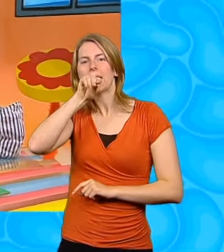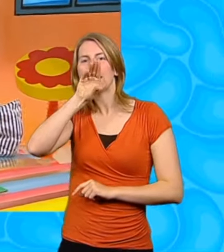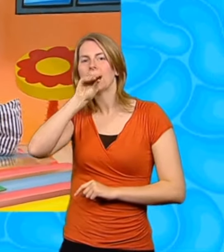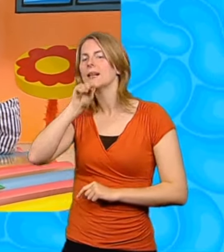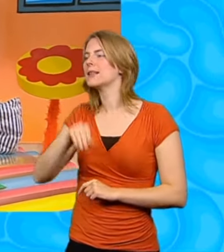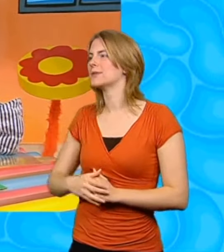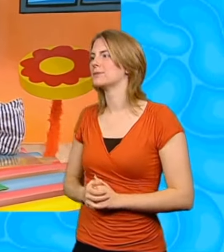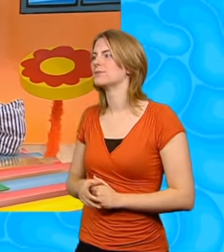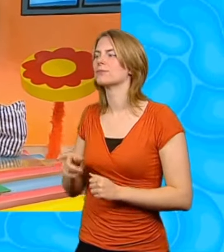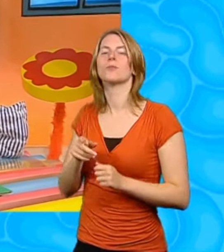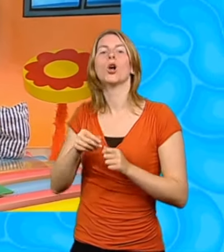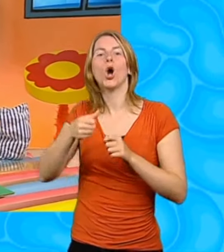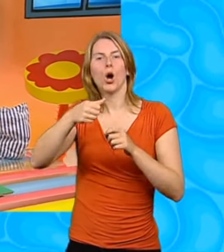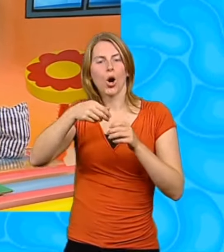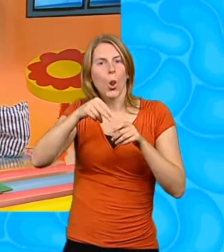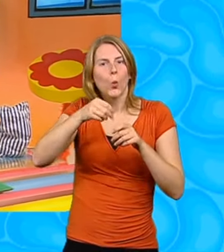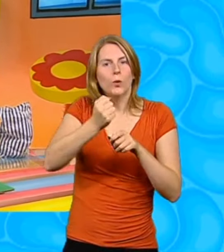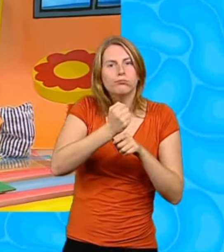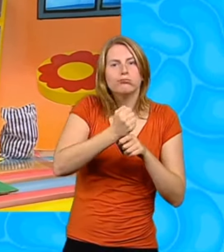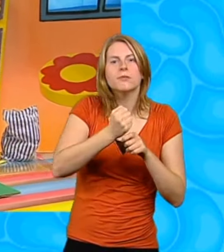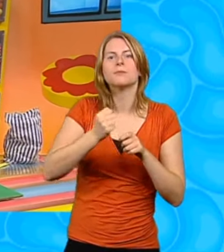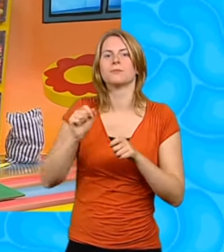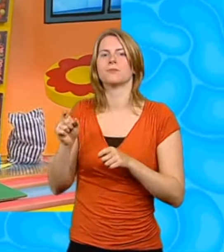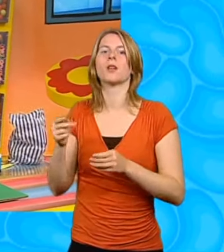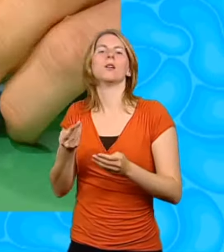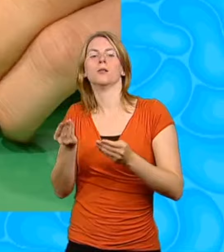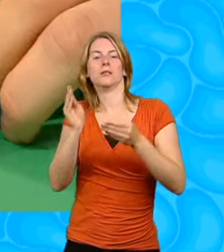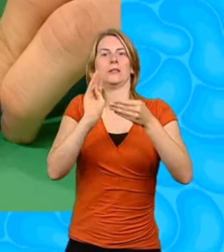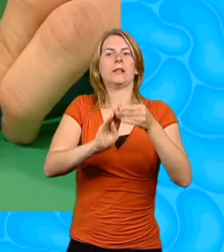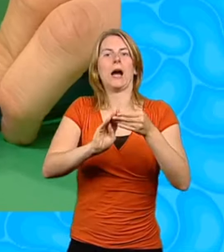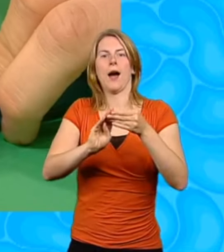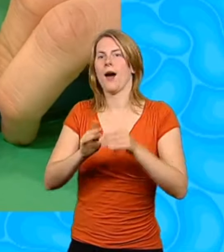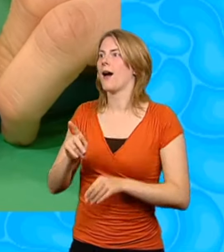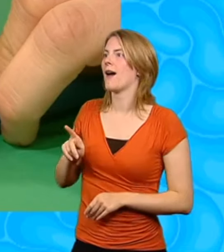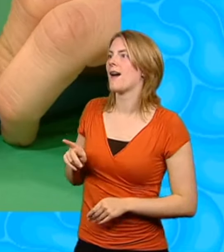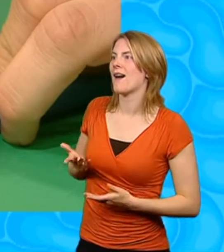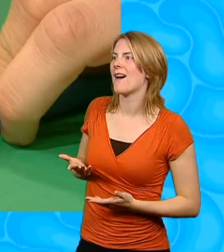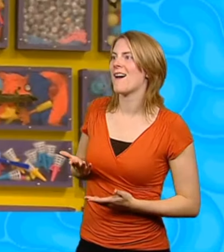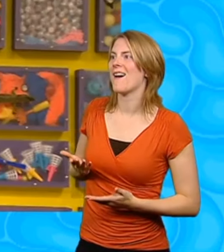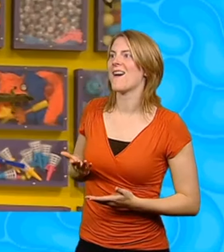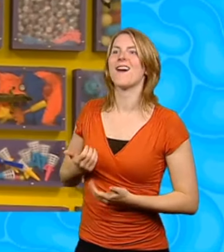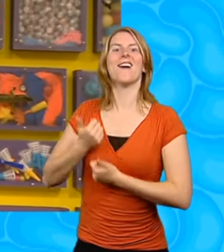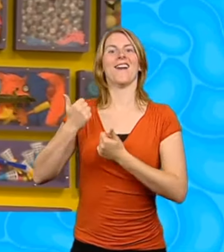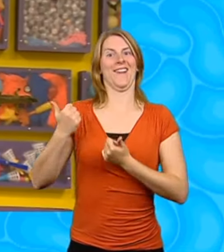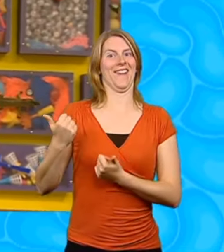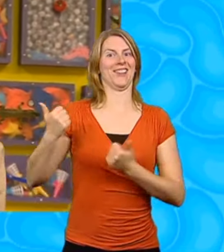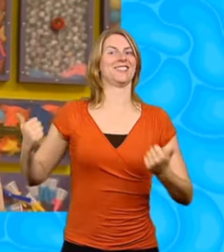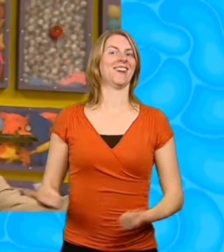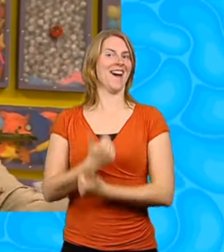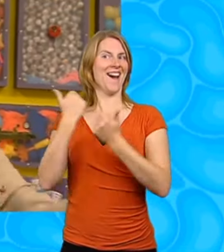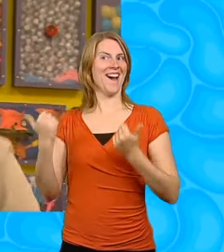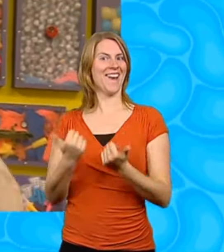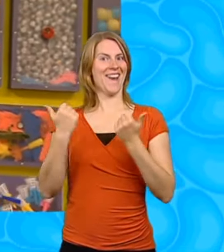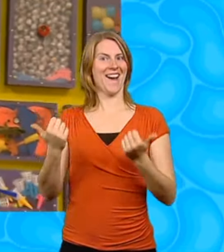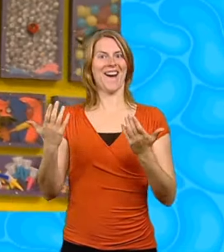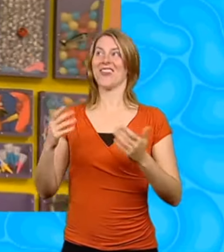if I put some glue on it, I can stick it on our pencil pet. There we go. It's